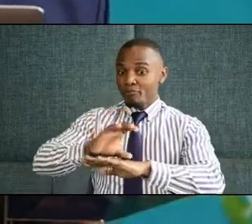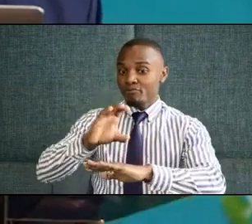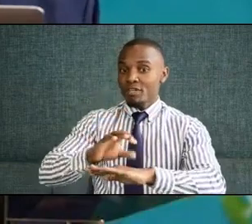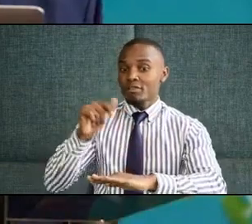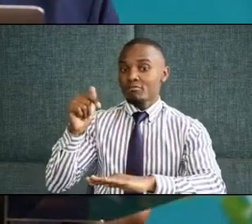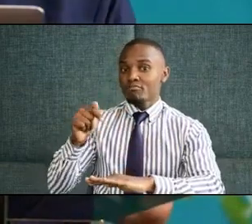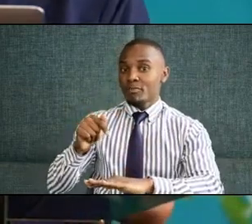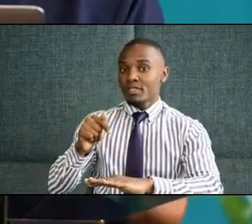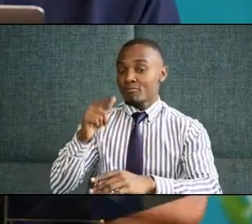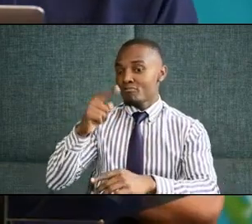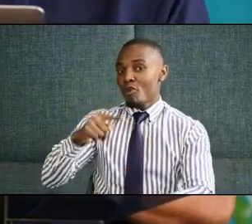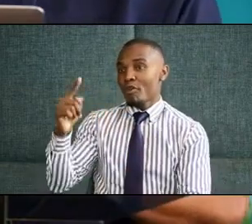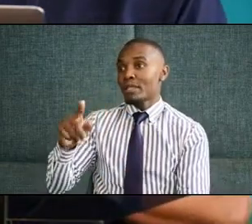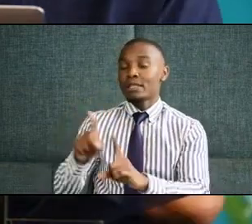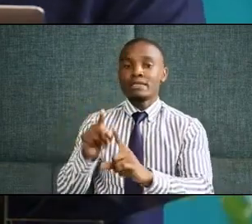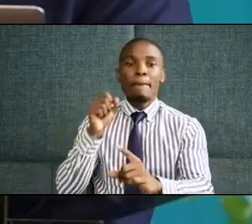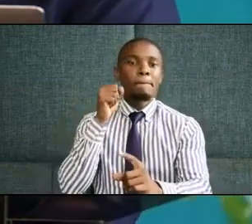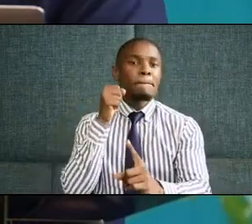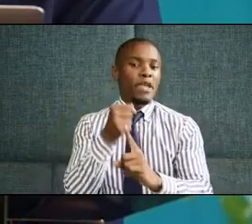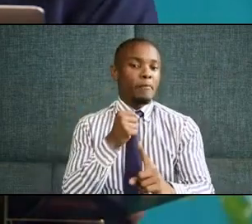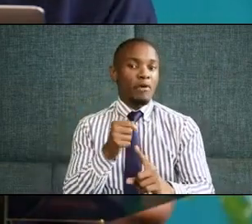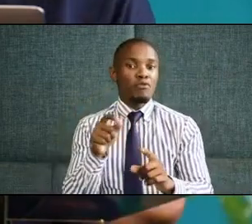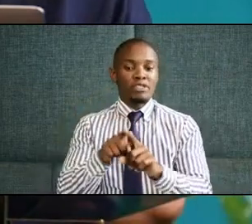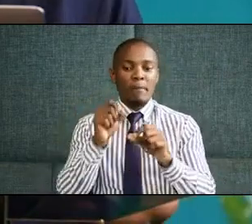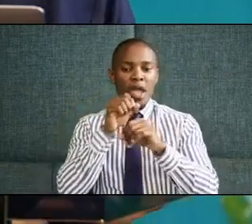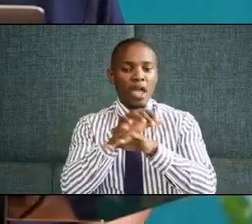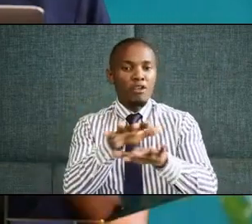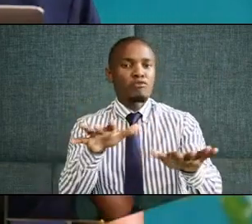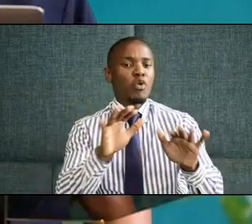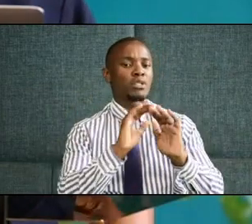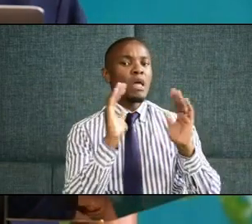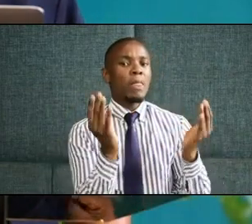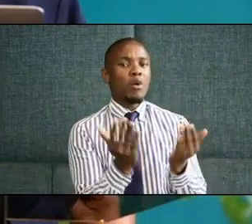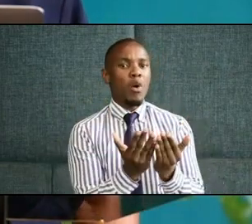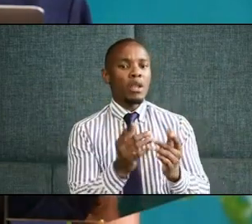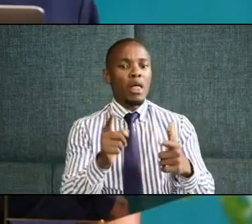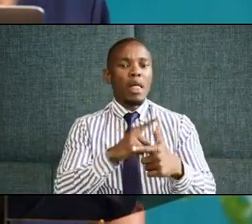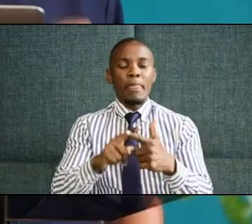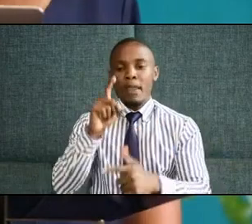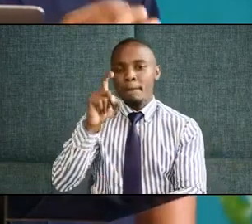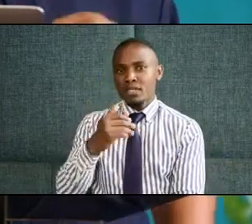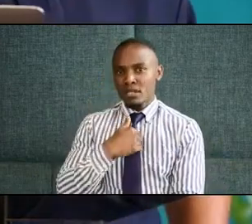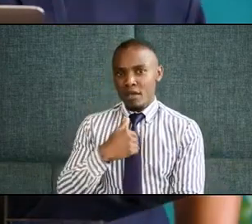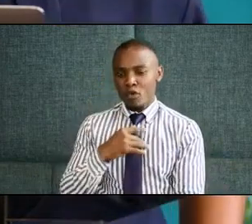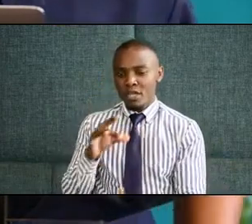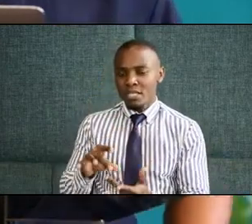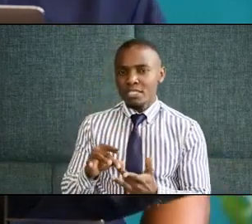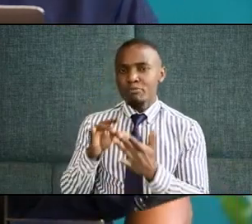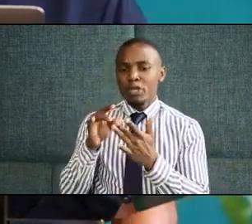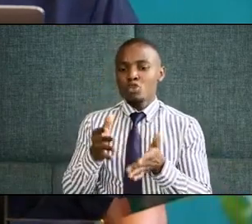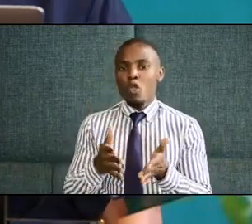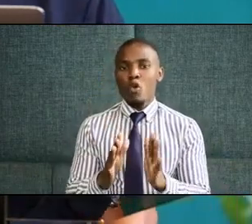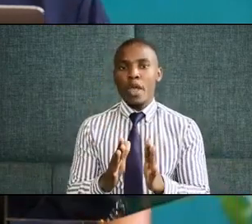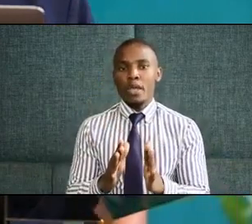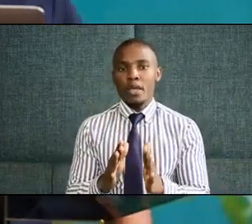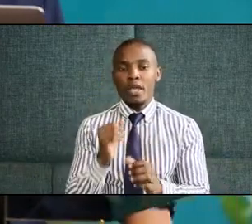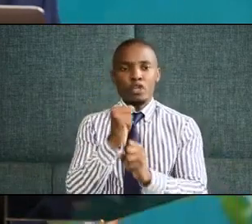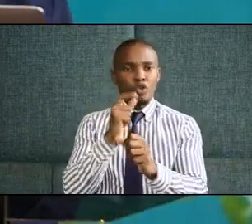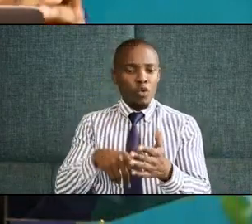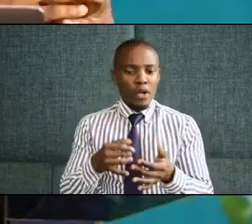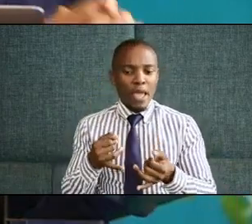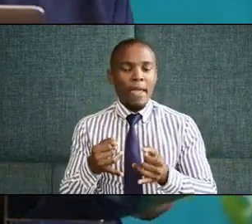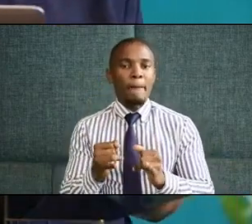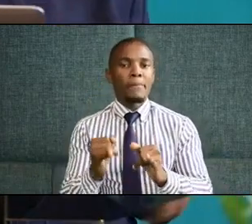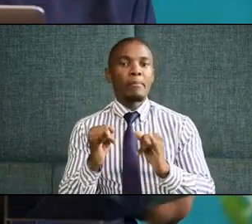be relevant and impactful and influence the world, there must be a unique module in implementing